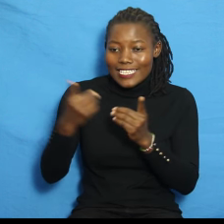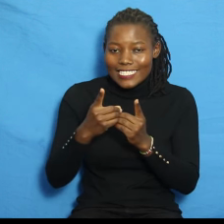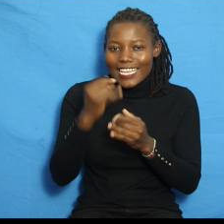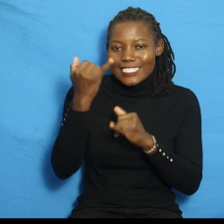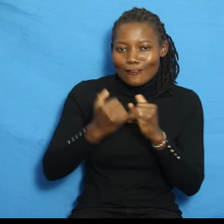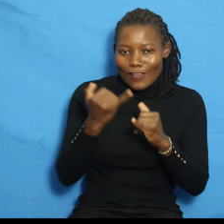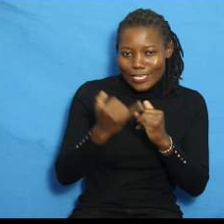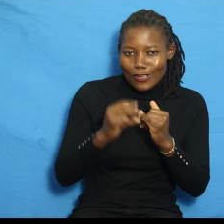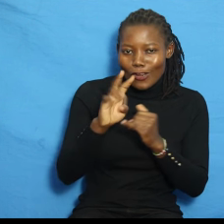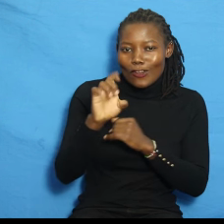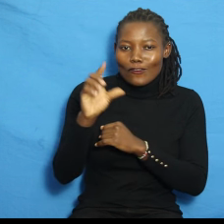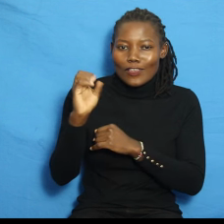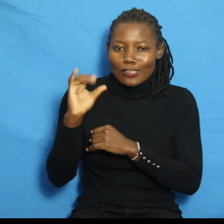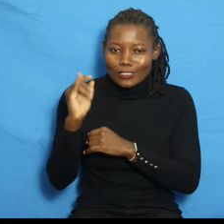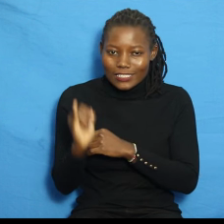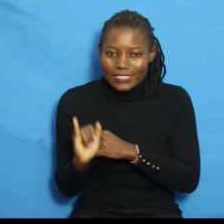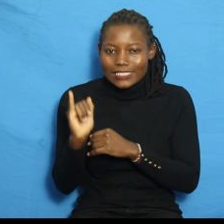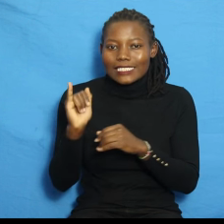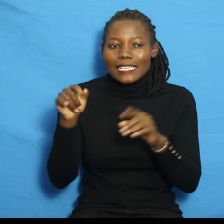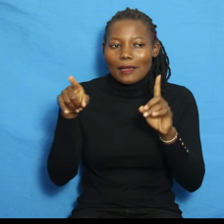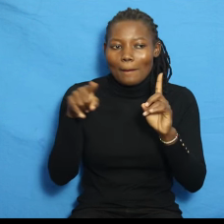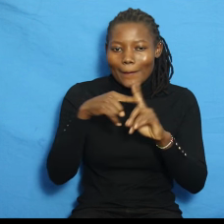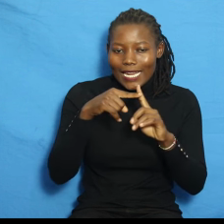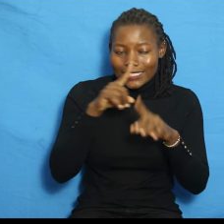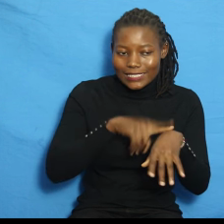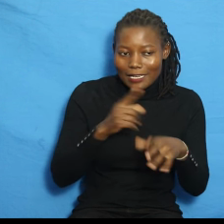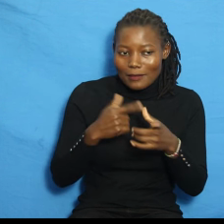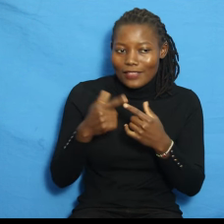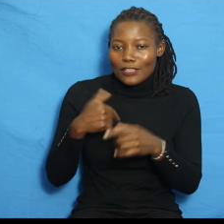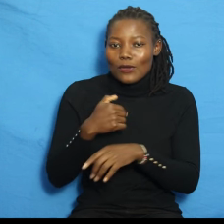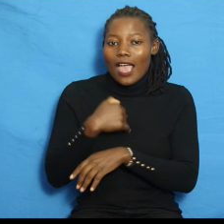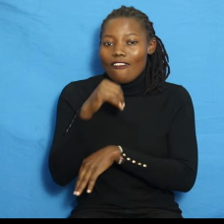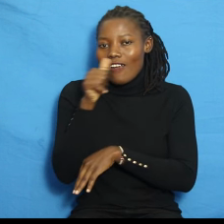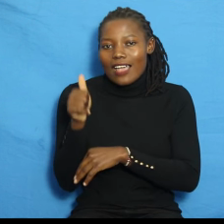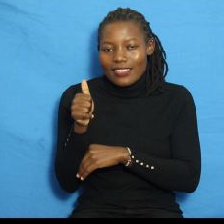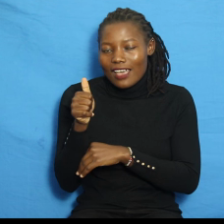velocity plus initial velocity over time. Then you also have